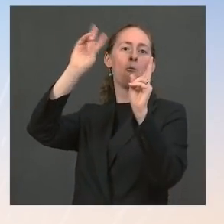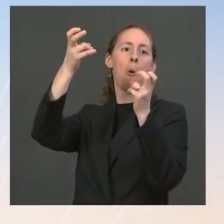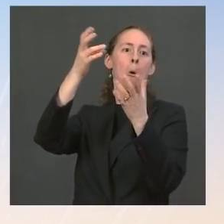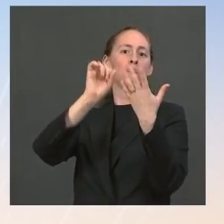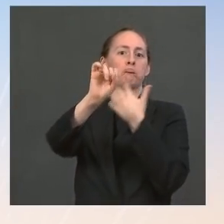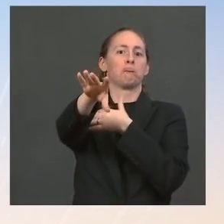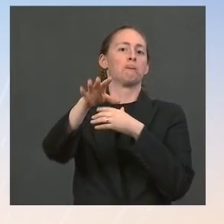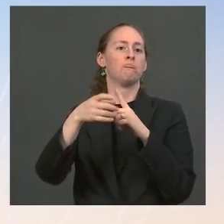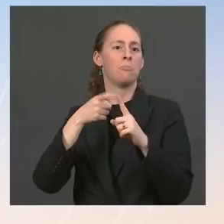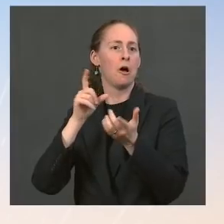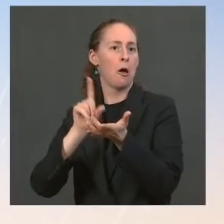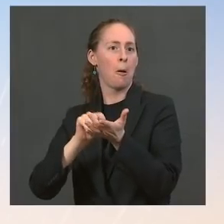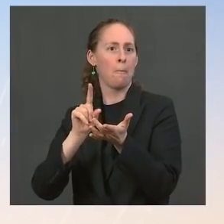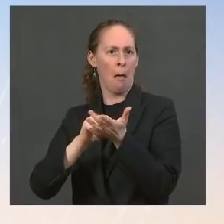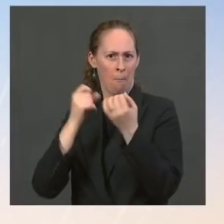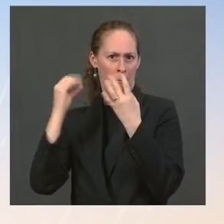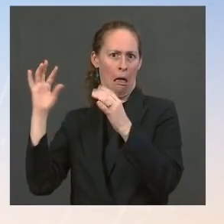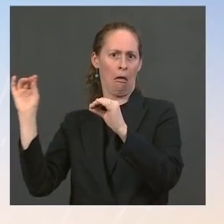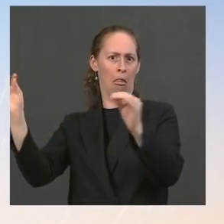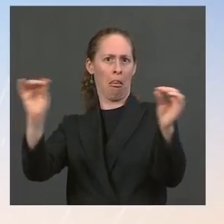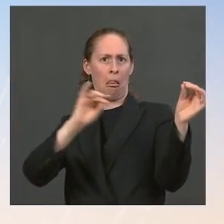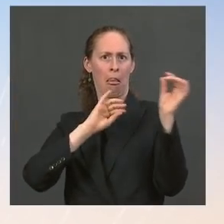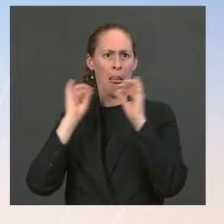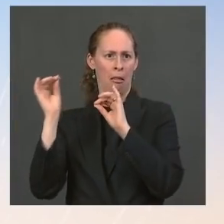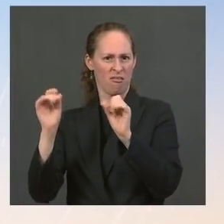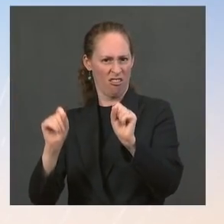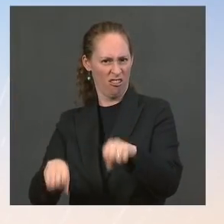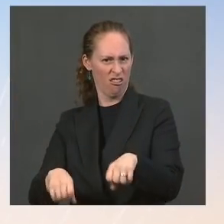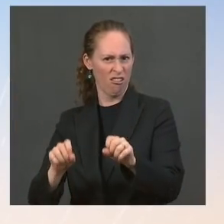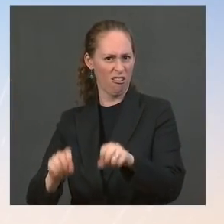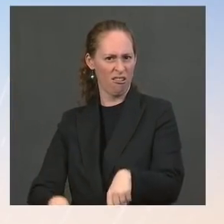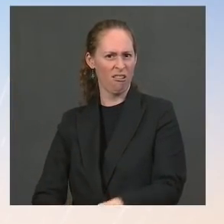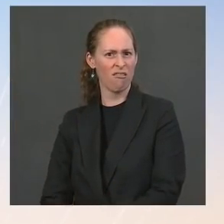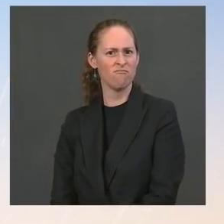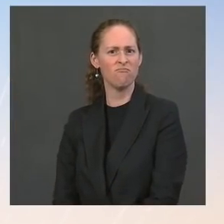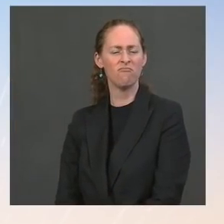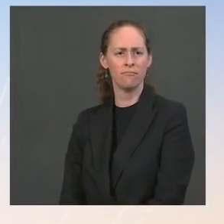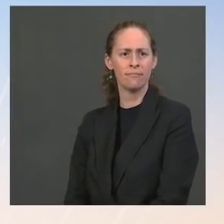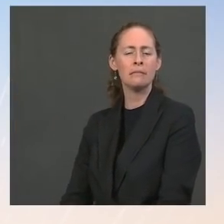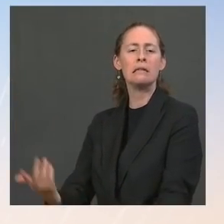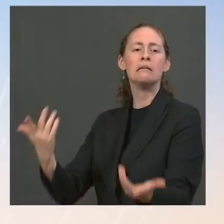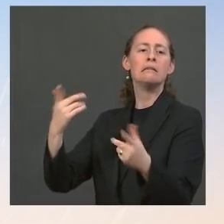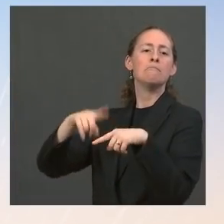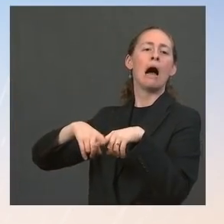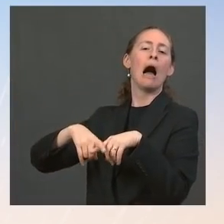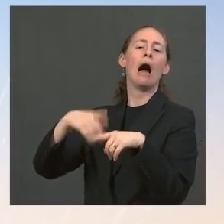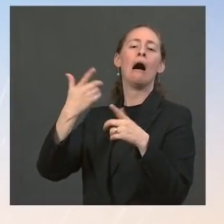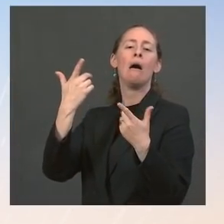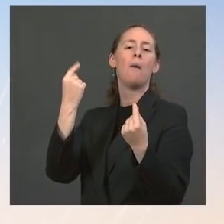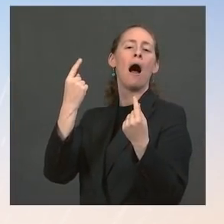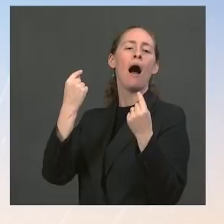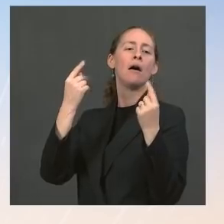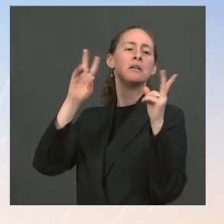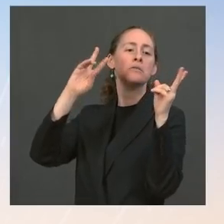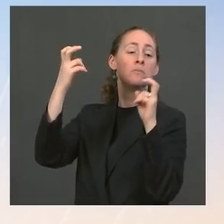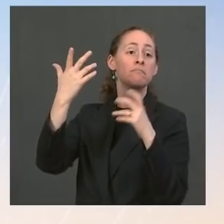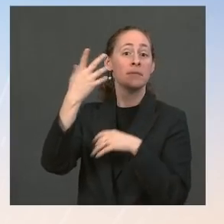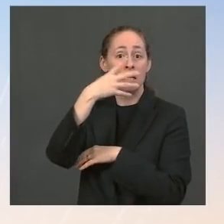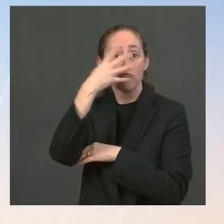of folks have, depending on the issue, whether they are immigration advocates